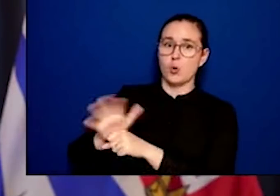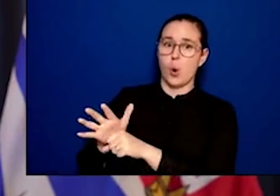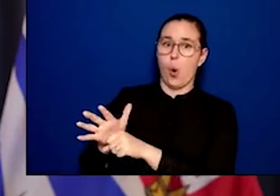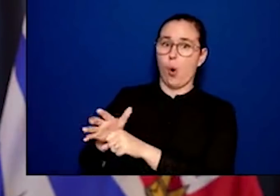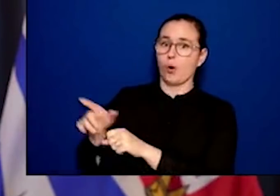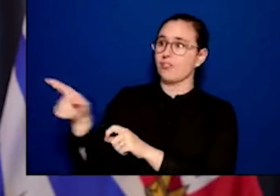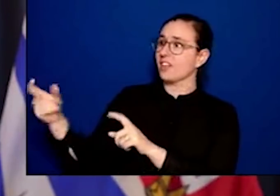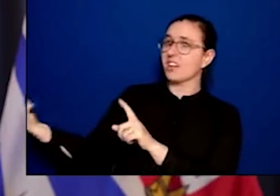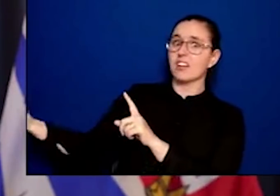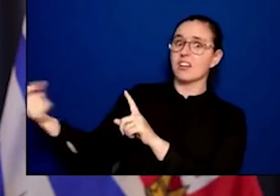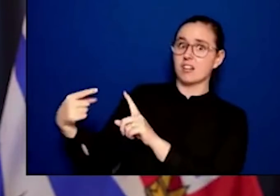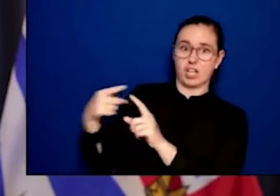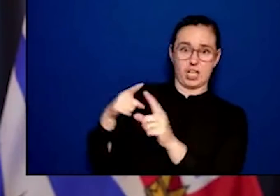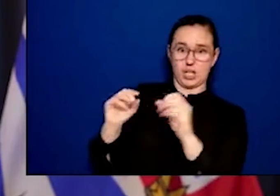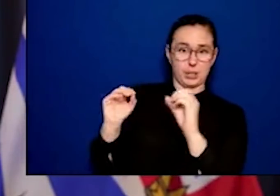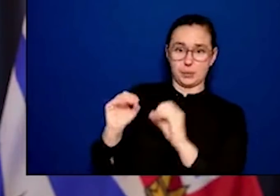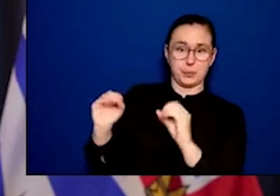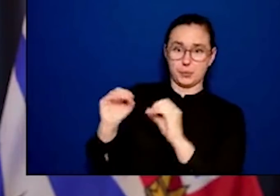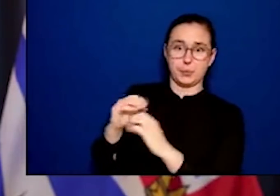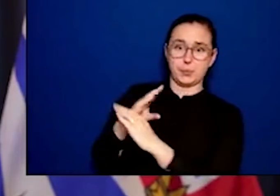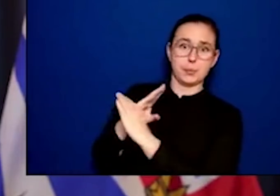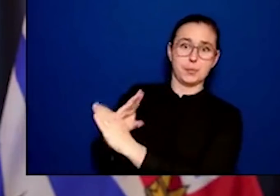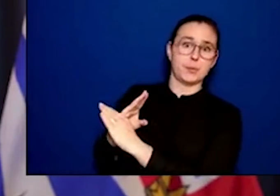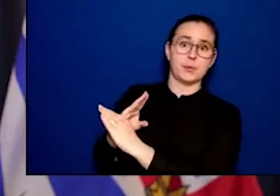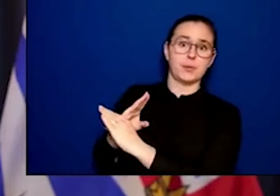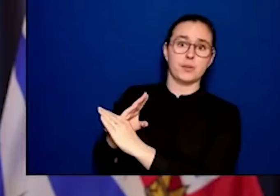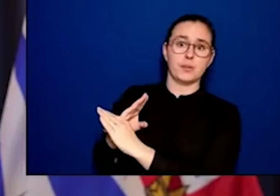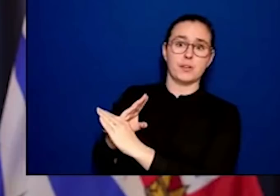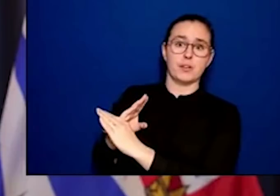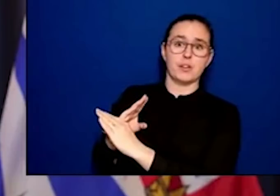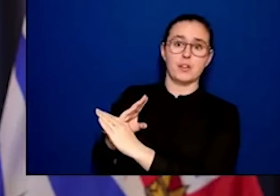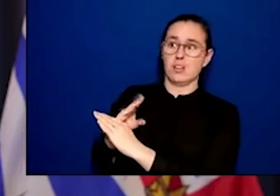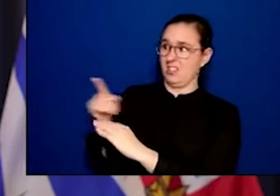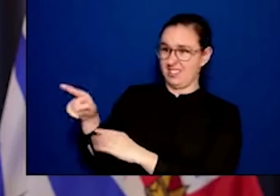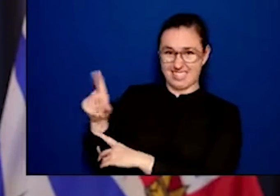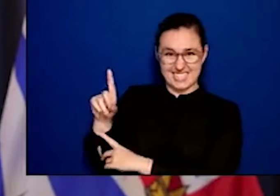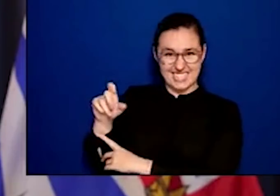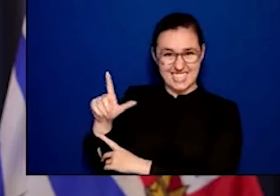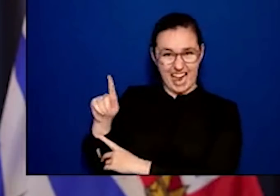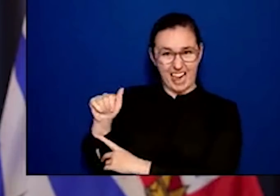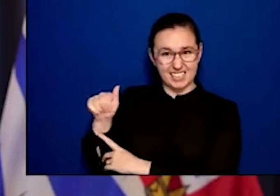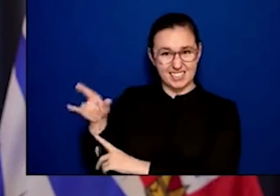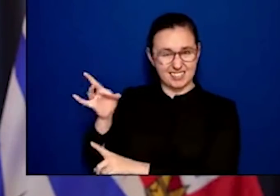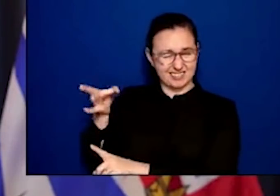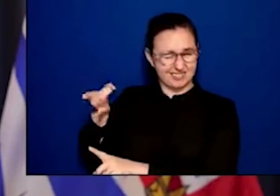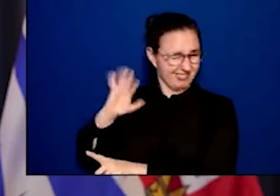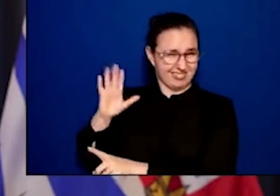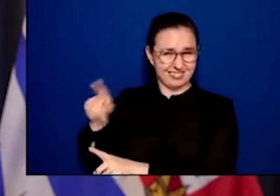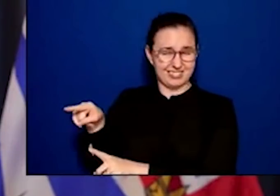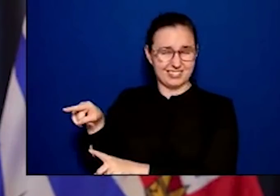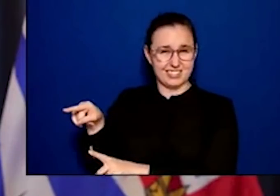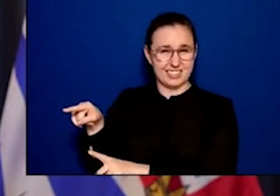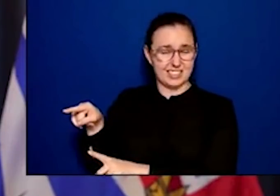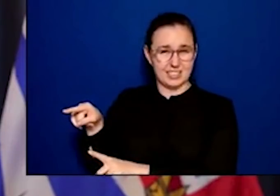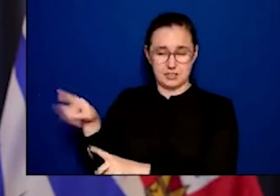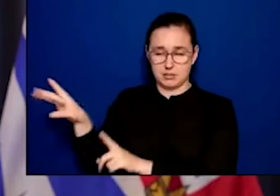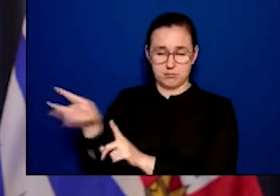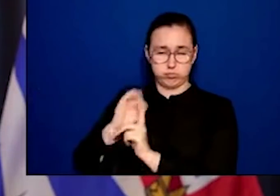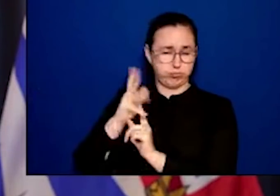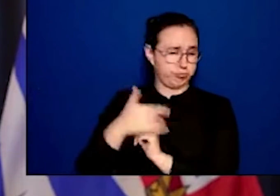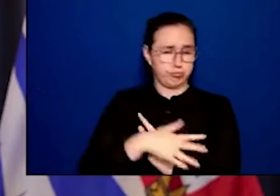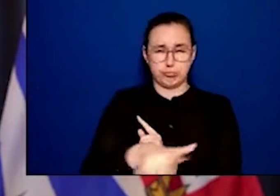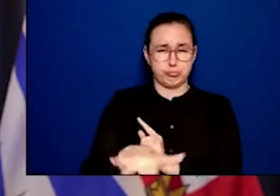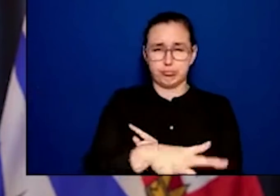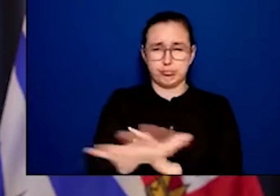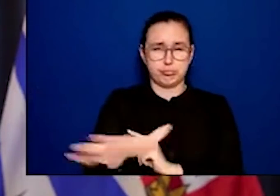to the brutally and assuredly transmissible Delta variant when there's an alternative is no way to make it through. There will